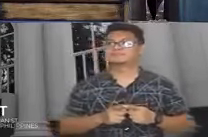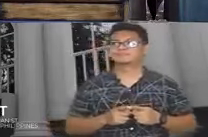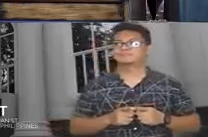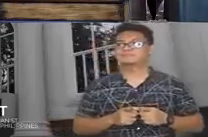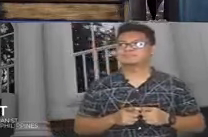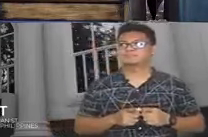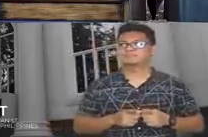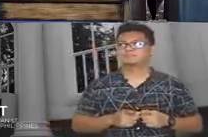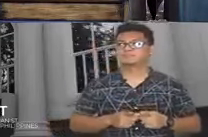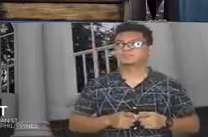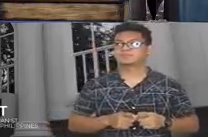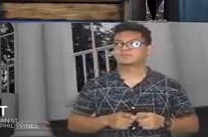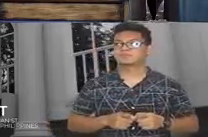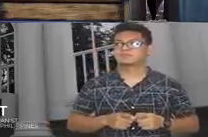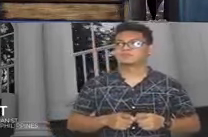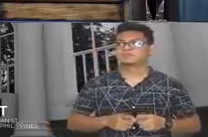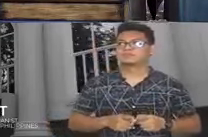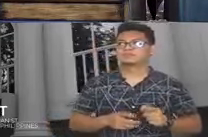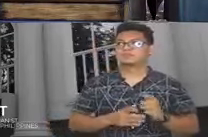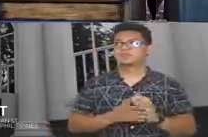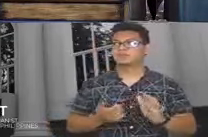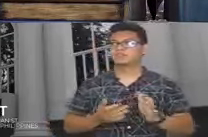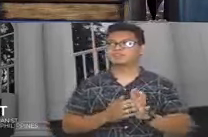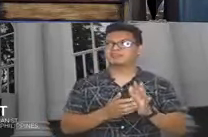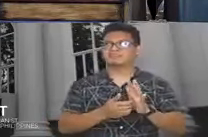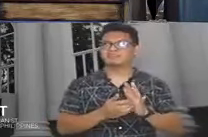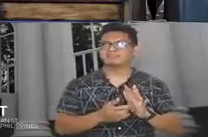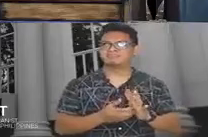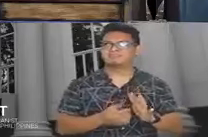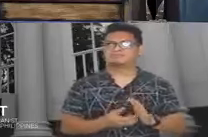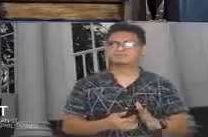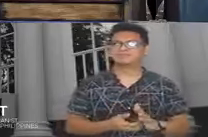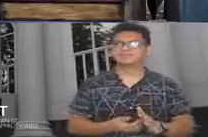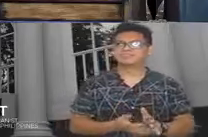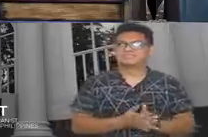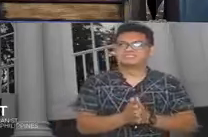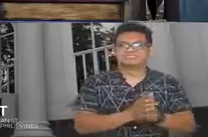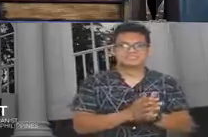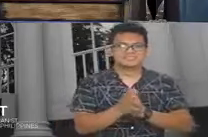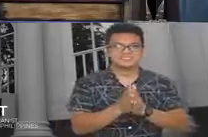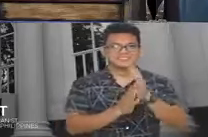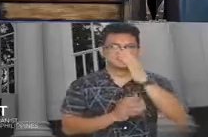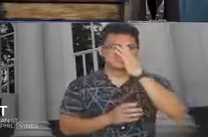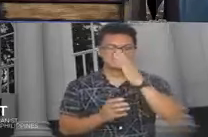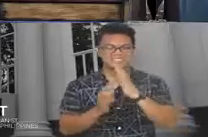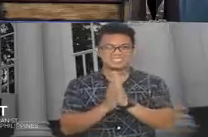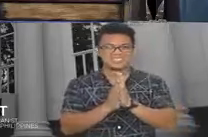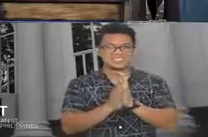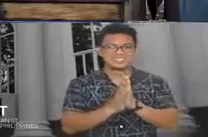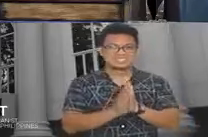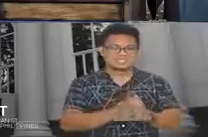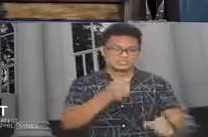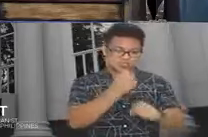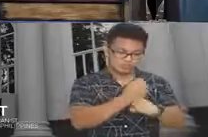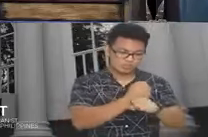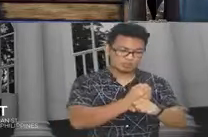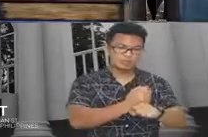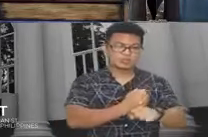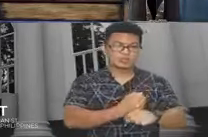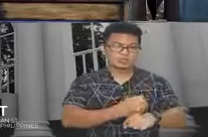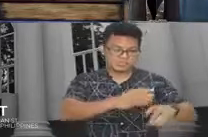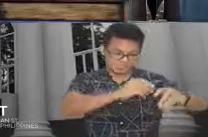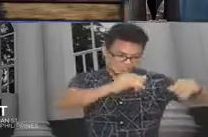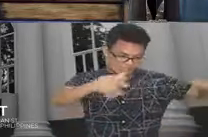Ang trench was filled with water. The sacrifice was filled with water. The wood was wet. The stones, the